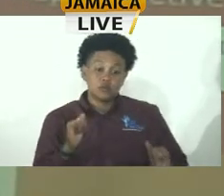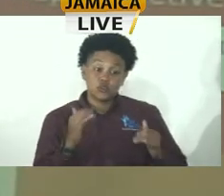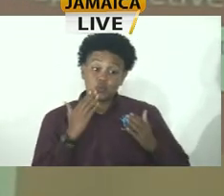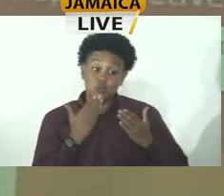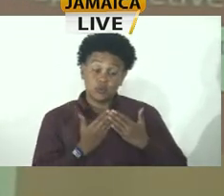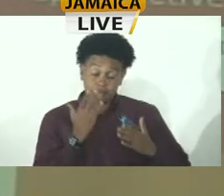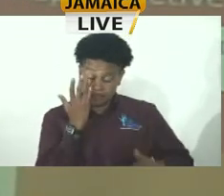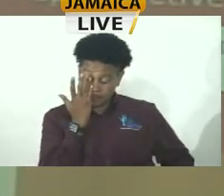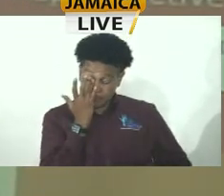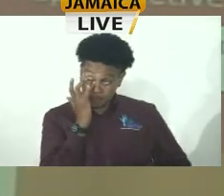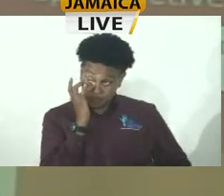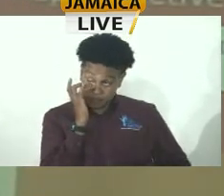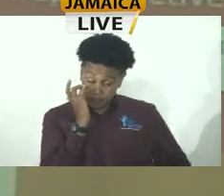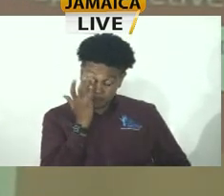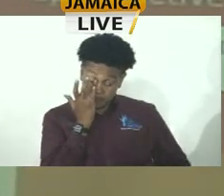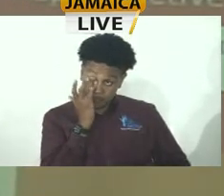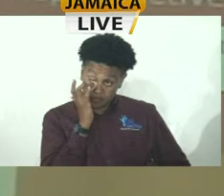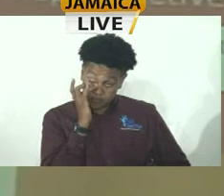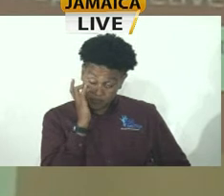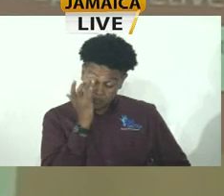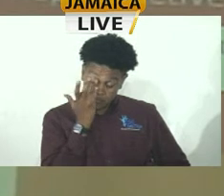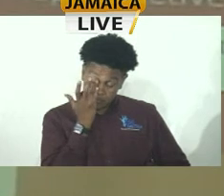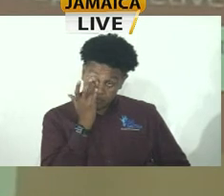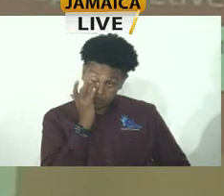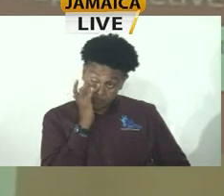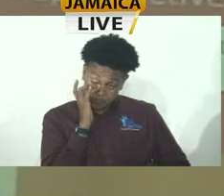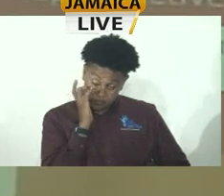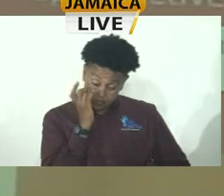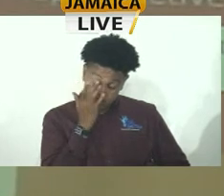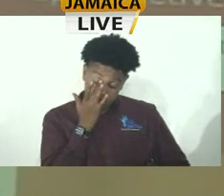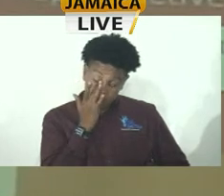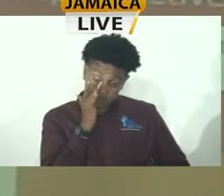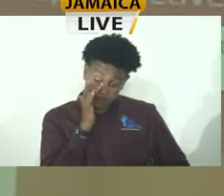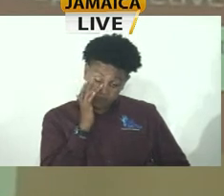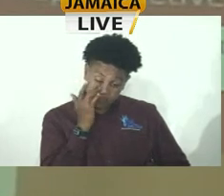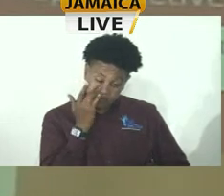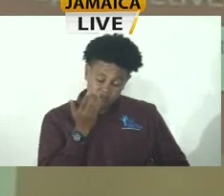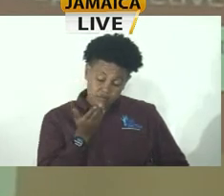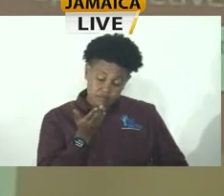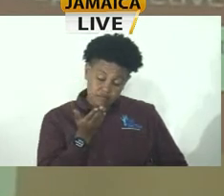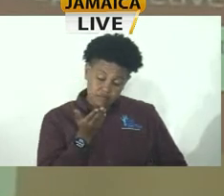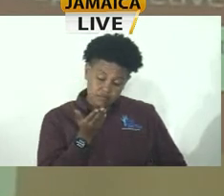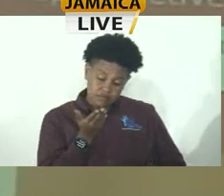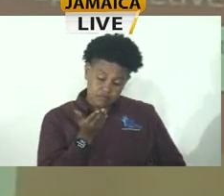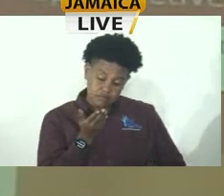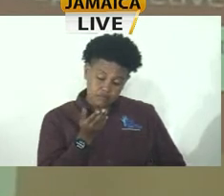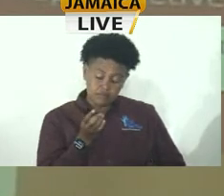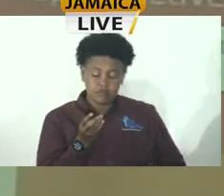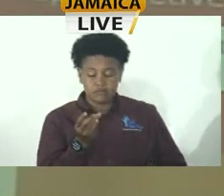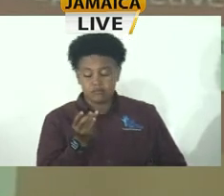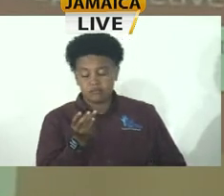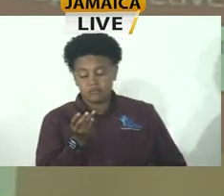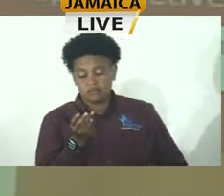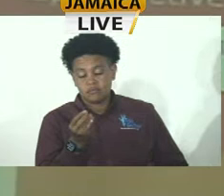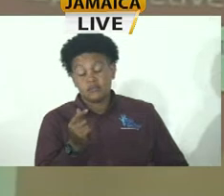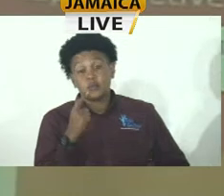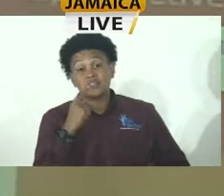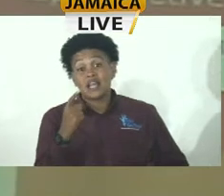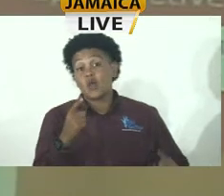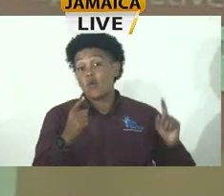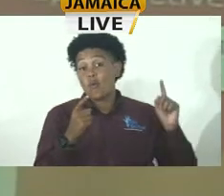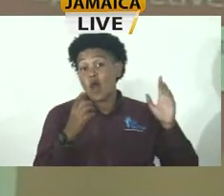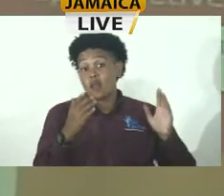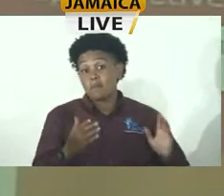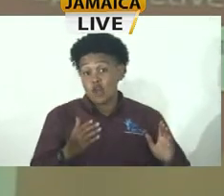which which tells us madam speaker that one person is infecting less than